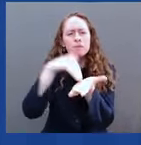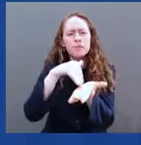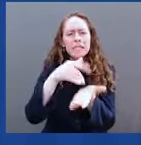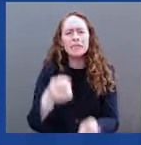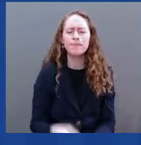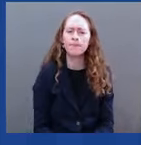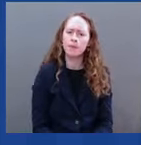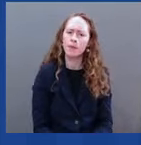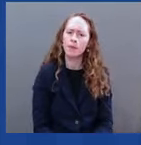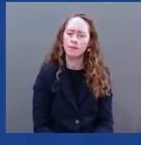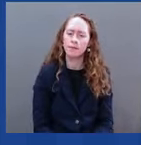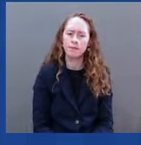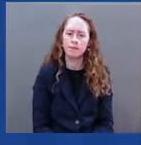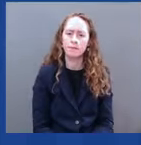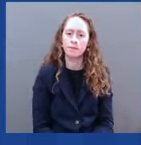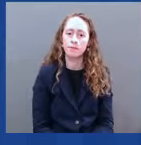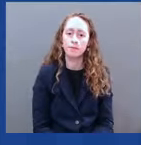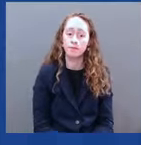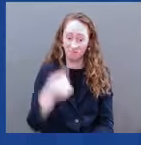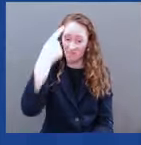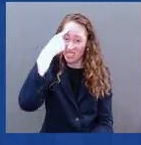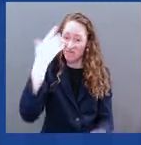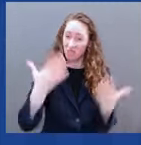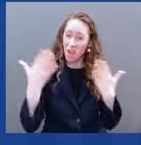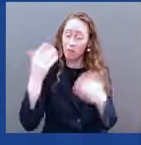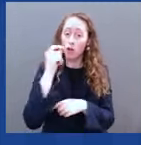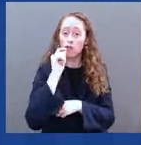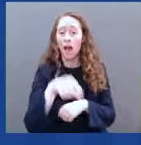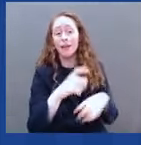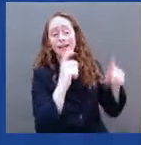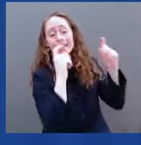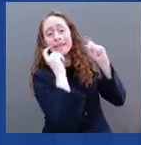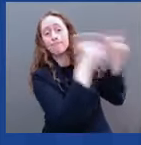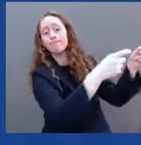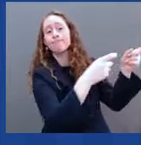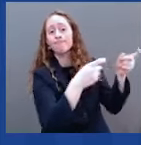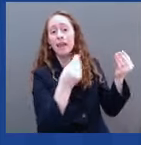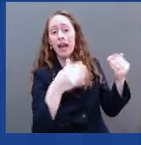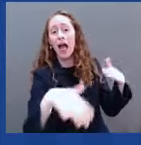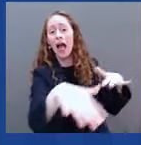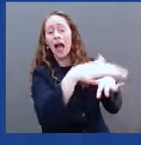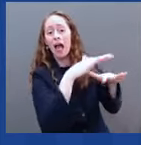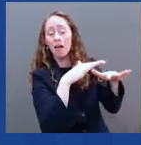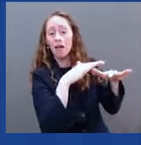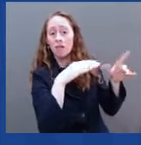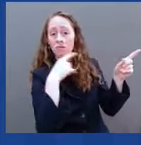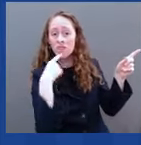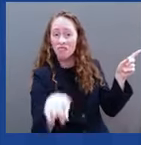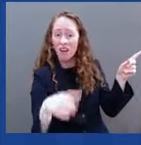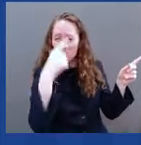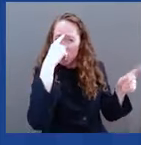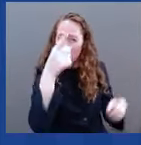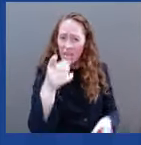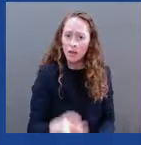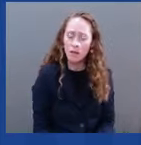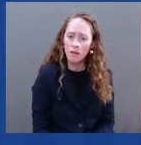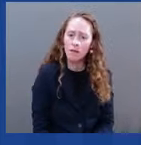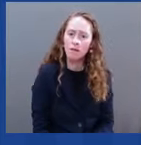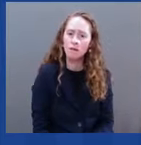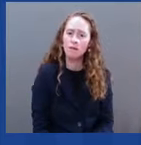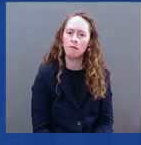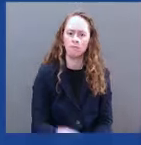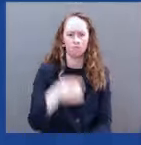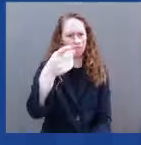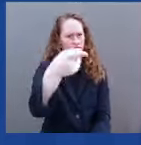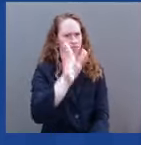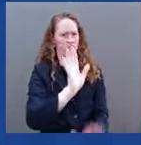territory in order to get a cease. That is a total judgment based on Ukraine. Nothing about Ukraine without Ukraine, I don't